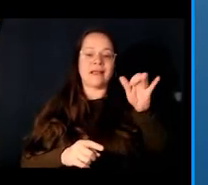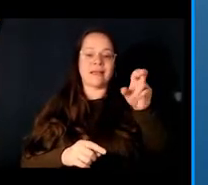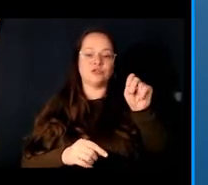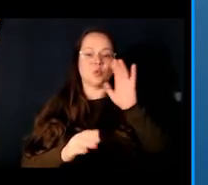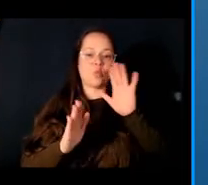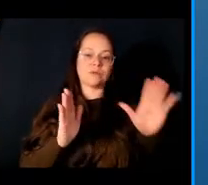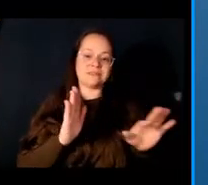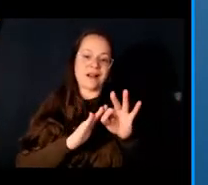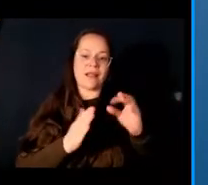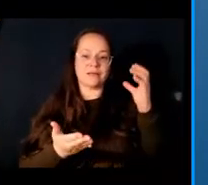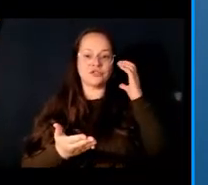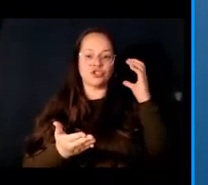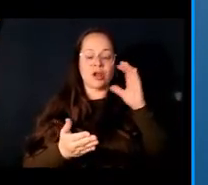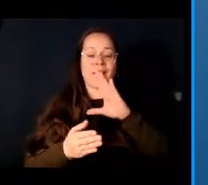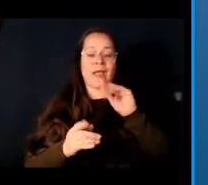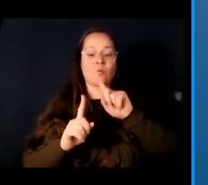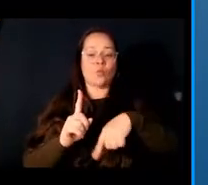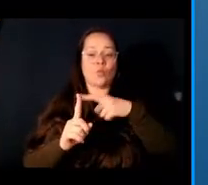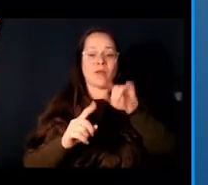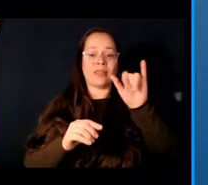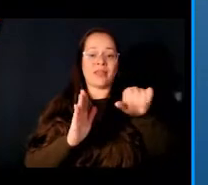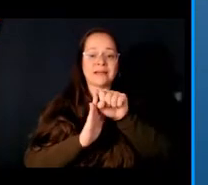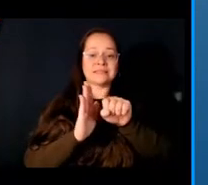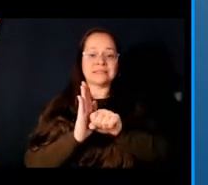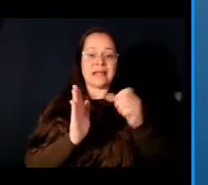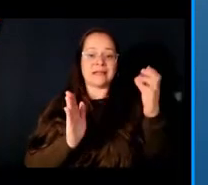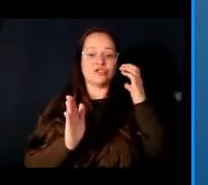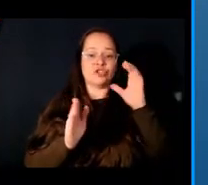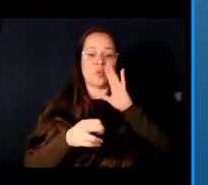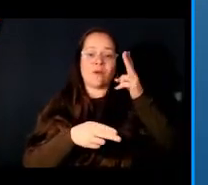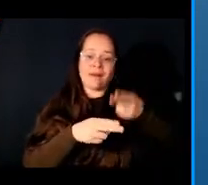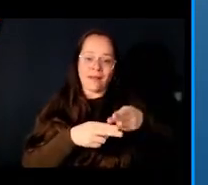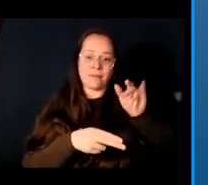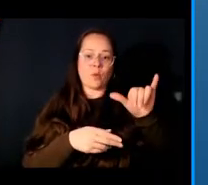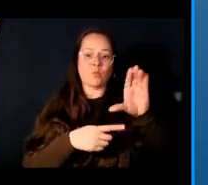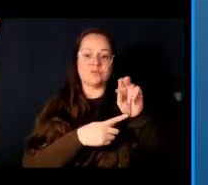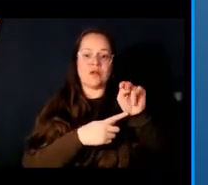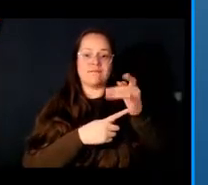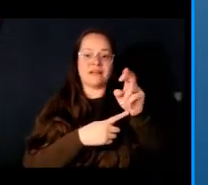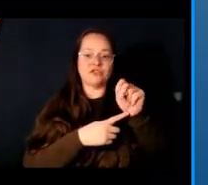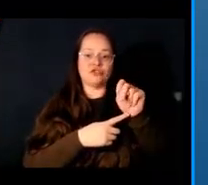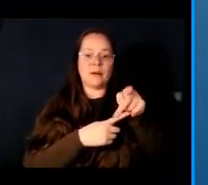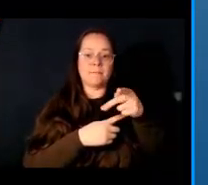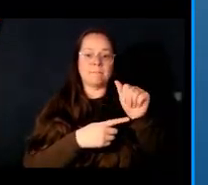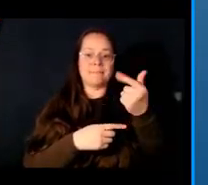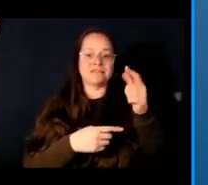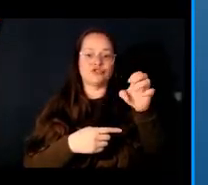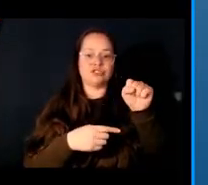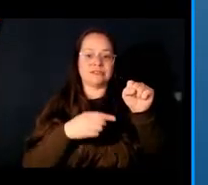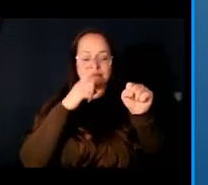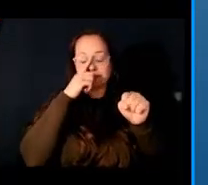chair and when the state chair will name the convention pages minion